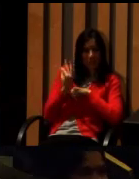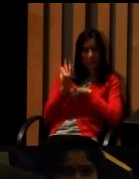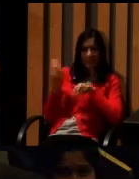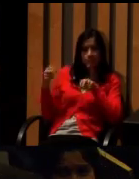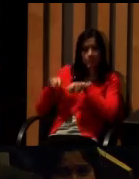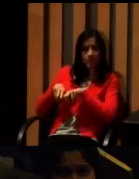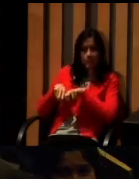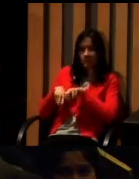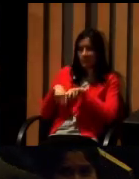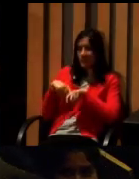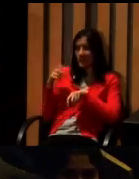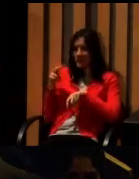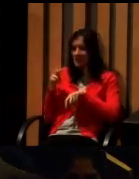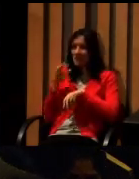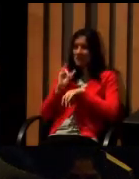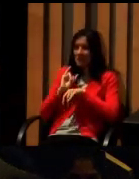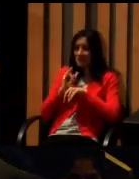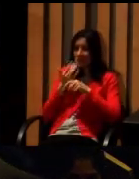You know,